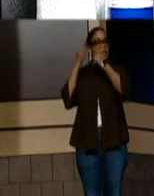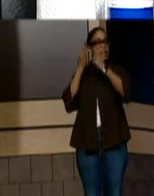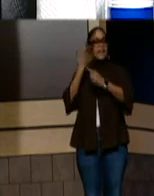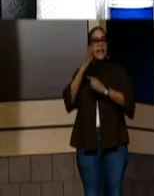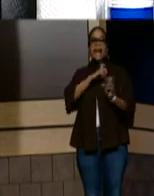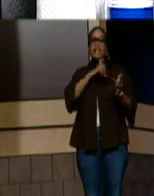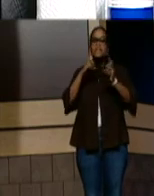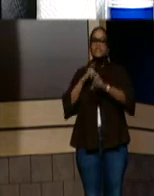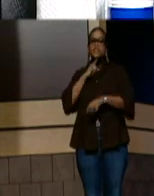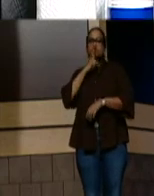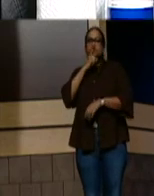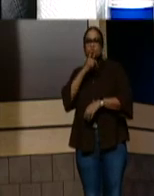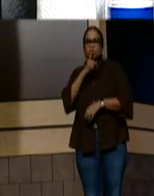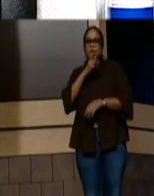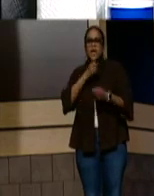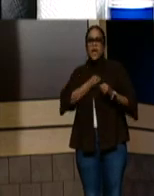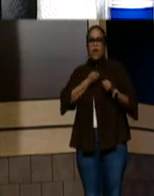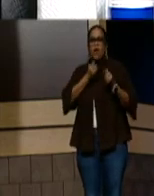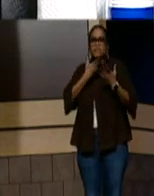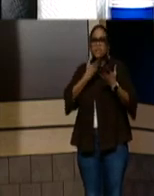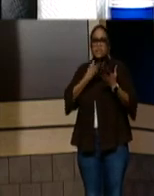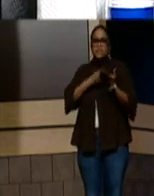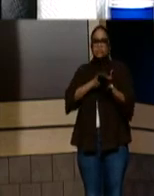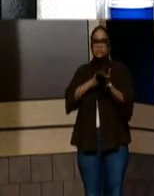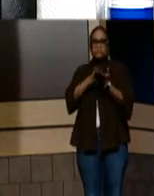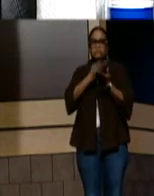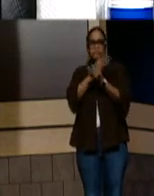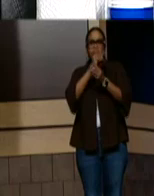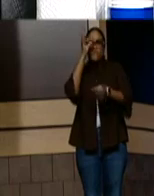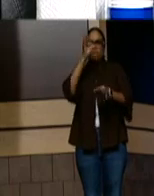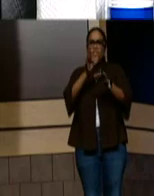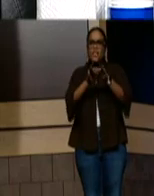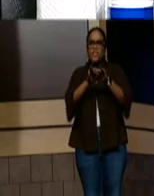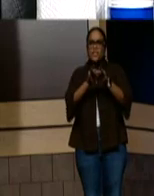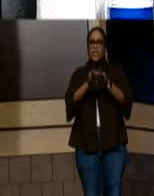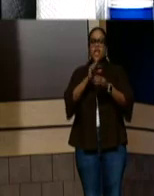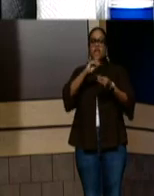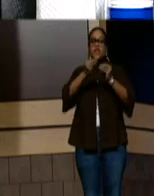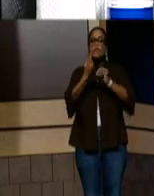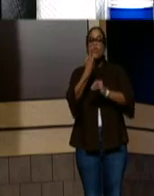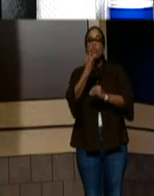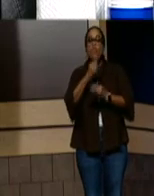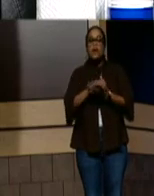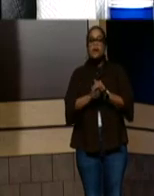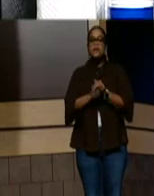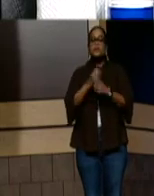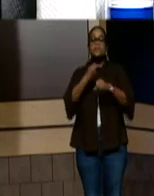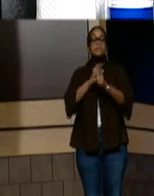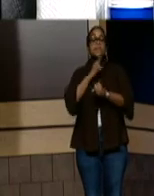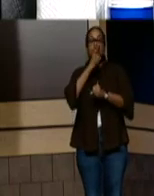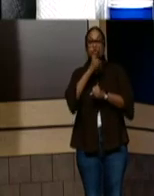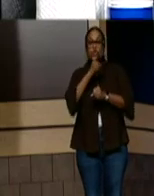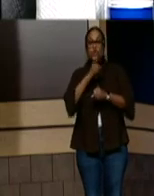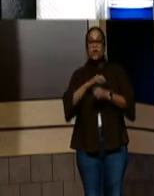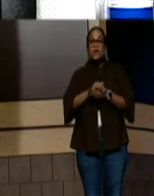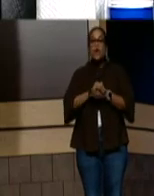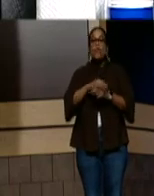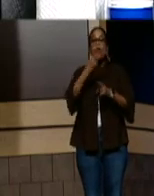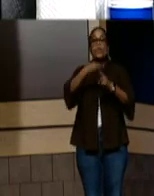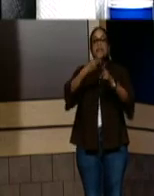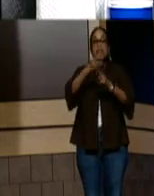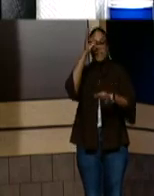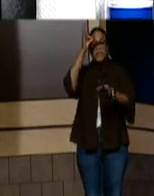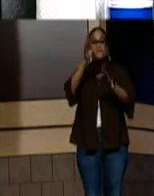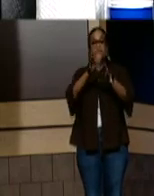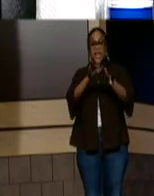us truth. Truth makes us free. So I think as people of faith, number one, we have to make sure what we're calling faith is based